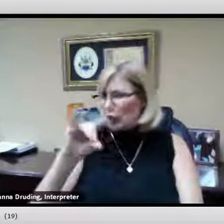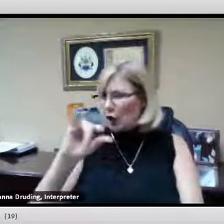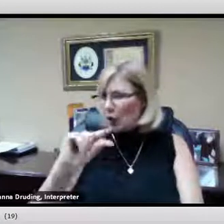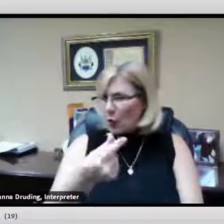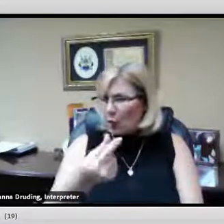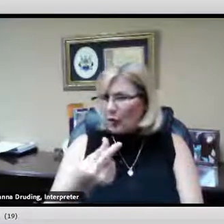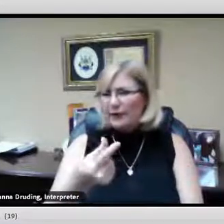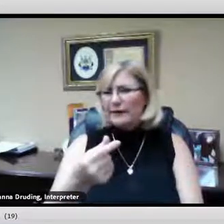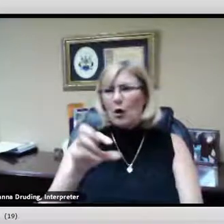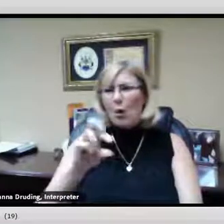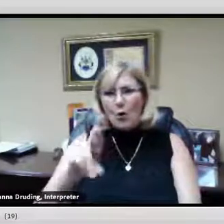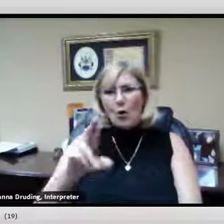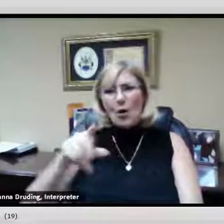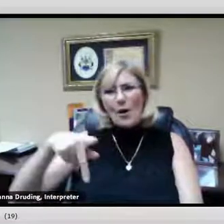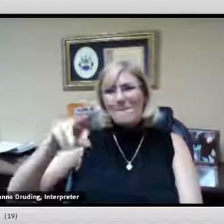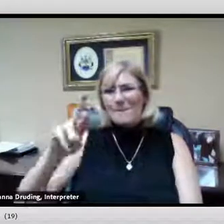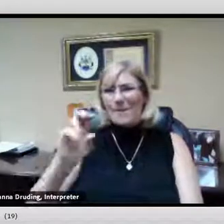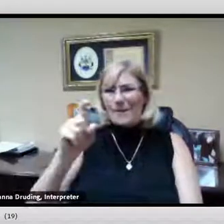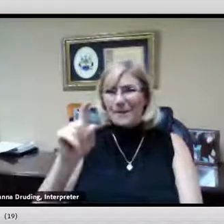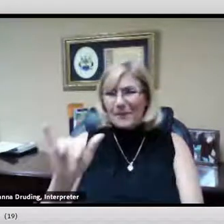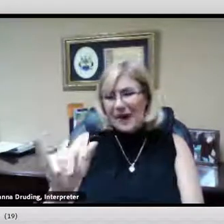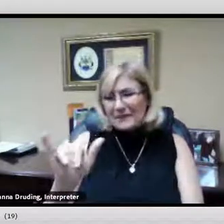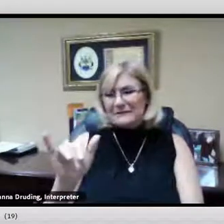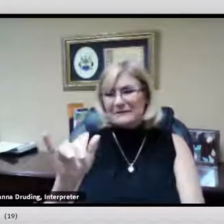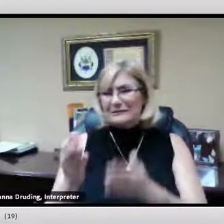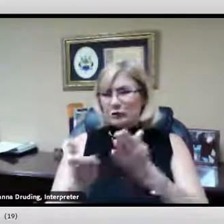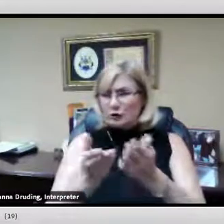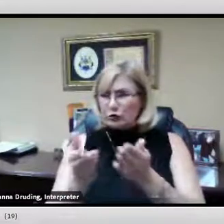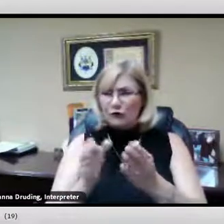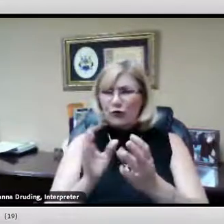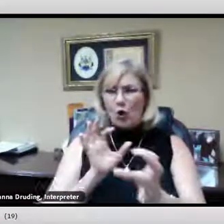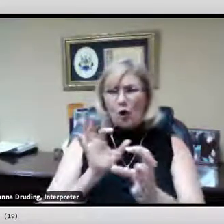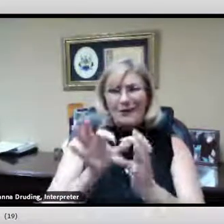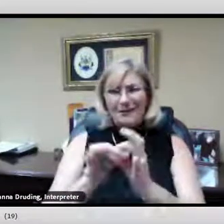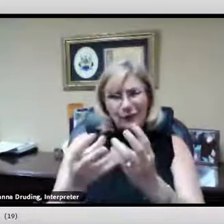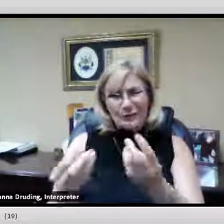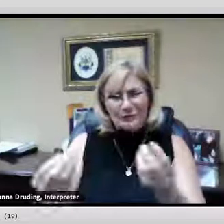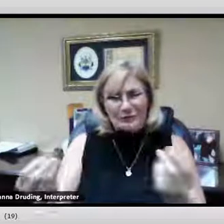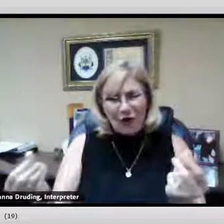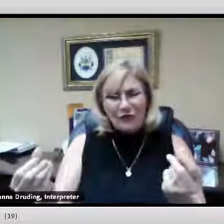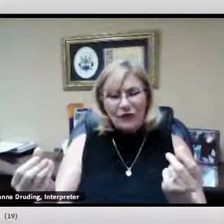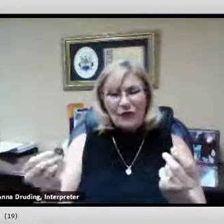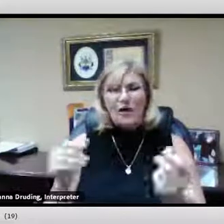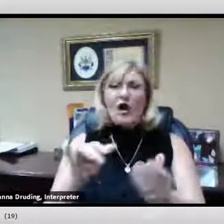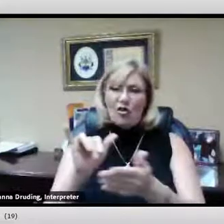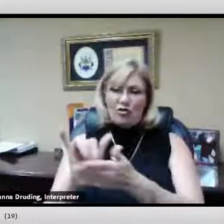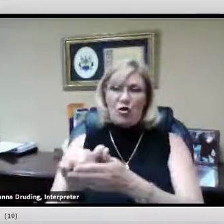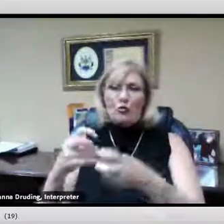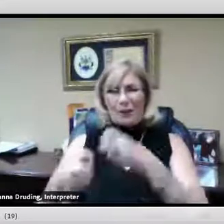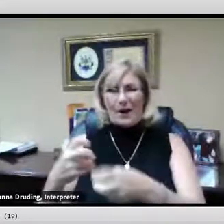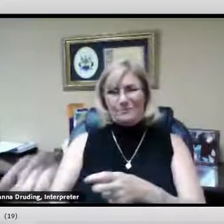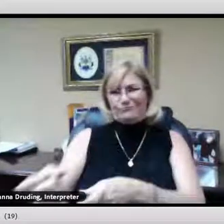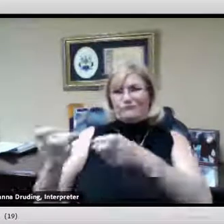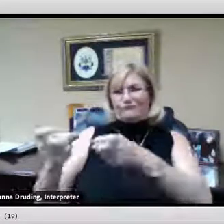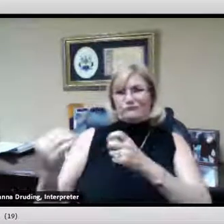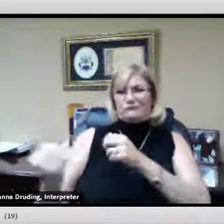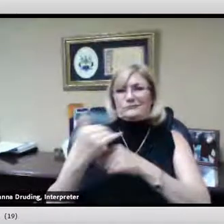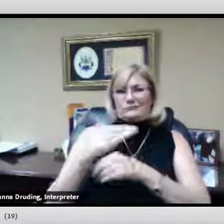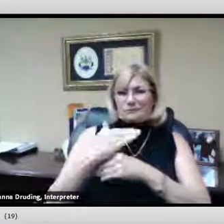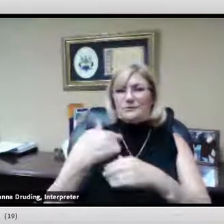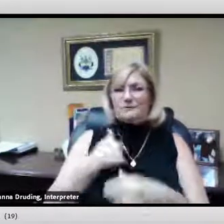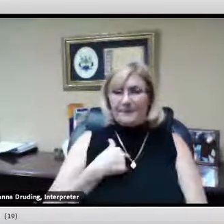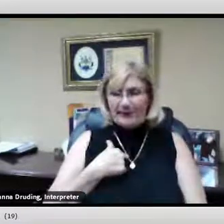sort or the proxy server or the link resolver, then those problems end up coming to me, and so I'll do communication